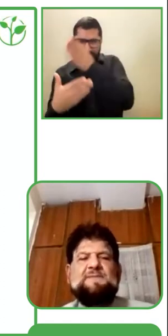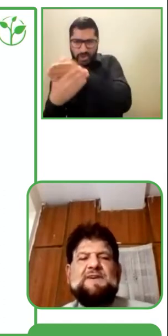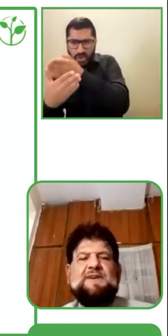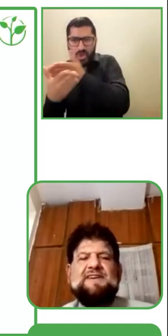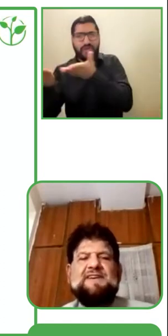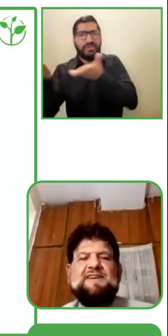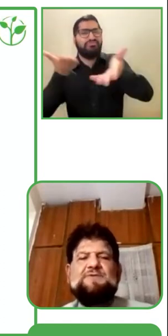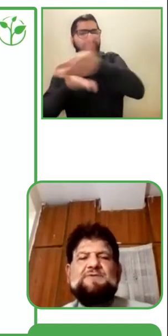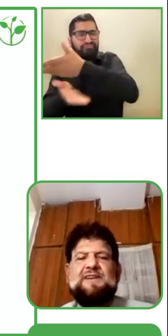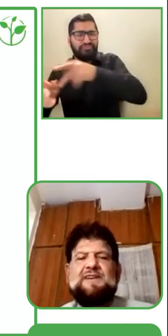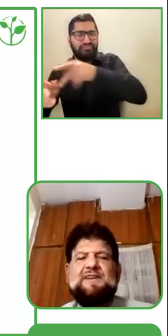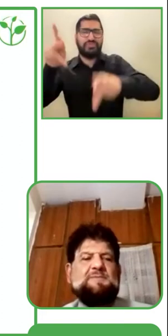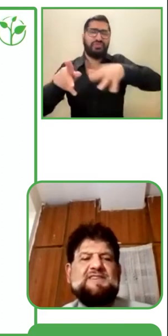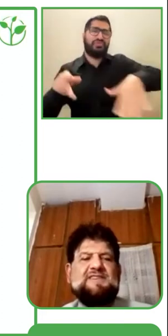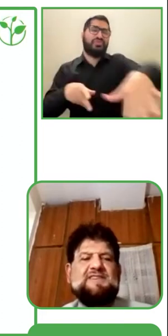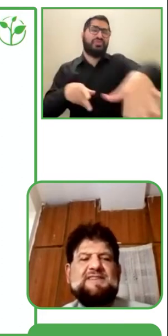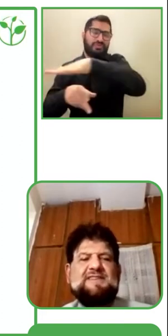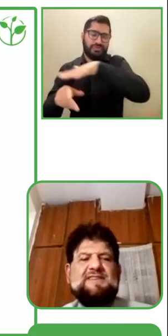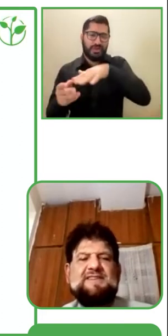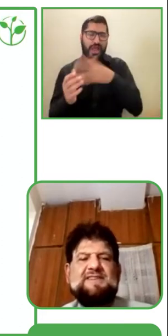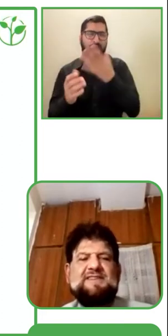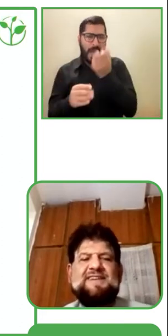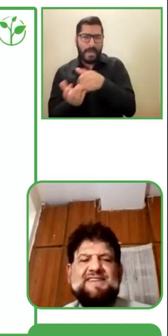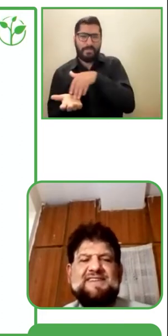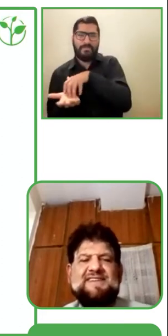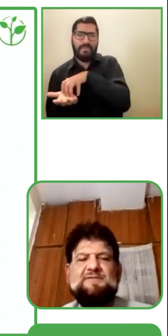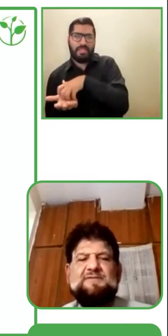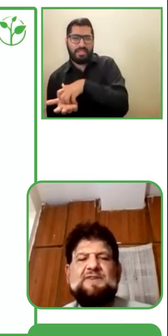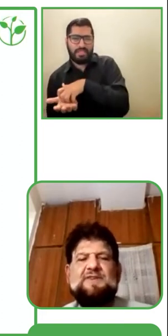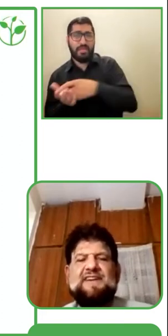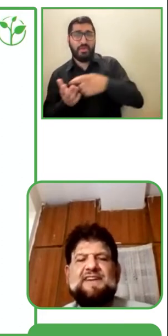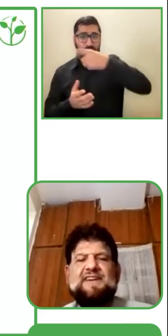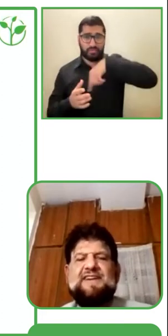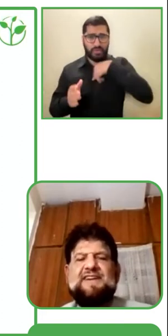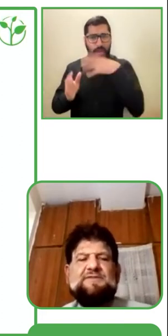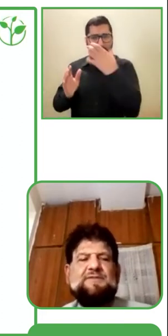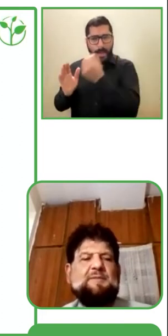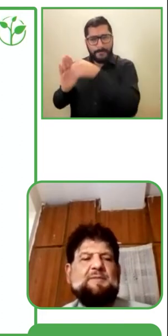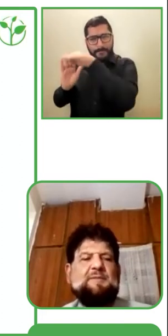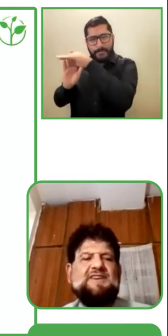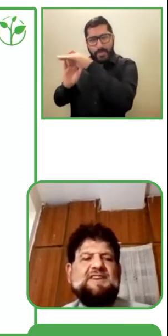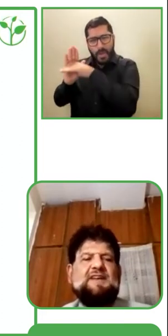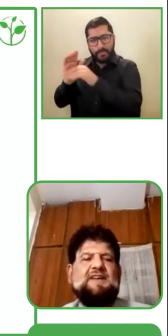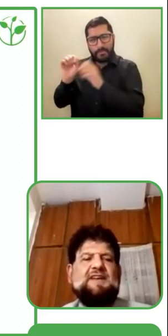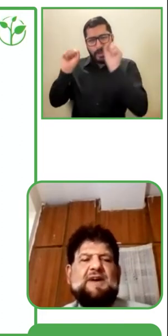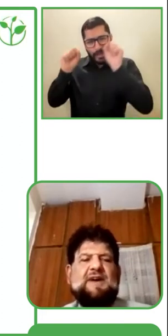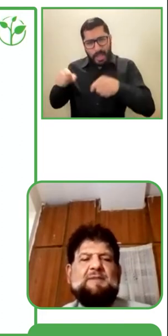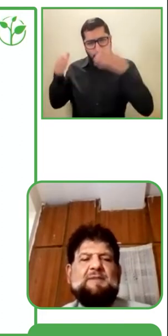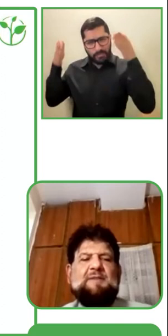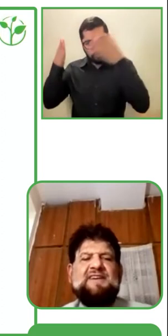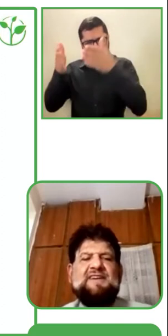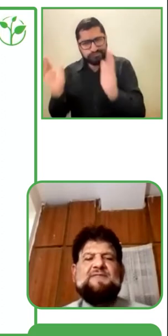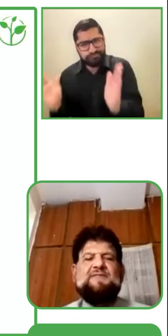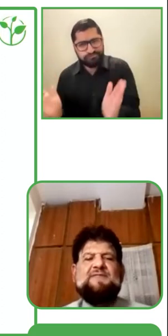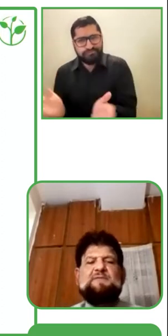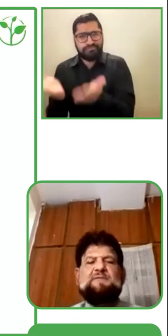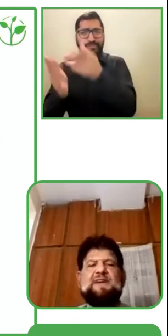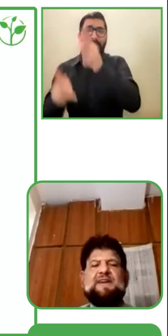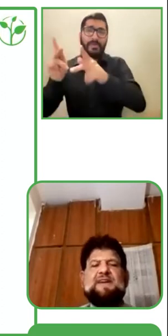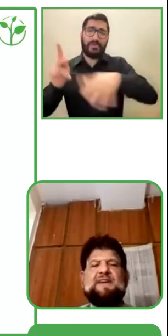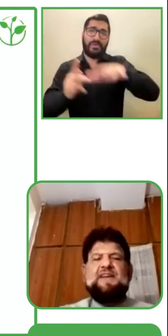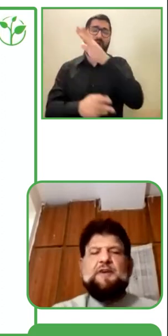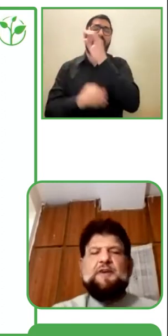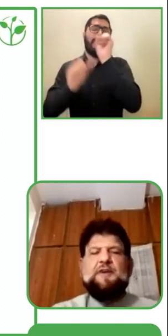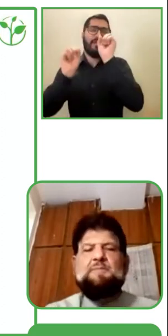this project is to rehabilitate persons with disabilities and assist them to integrate into the community by implementing a training program